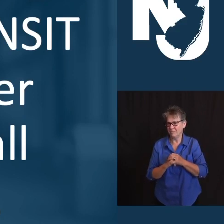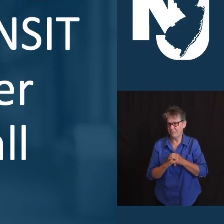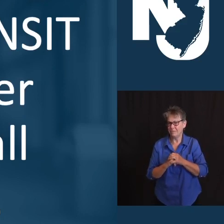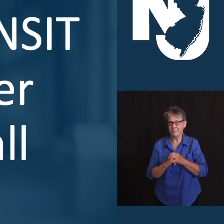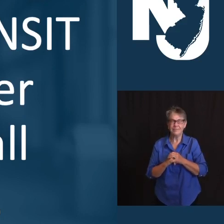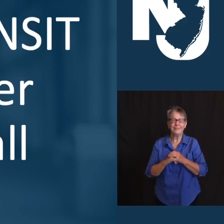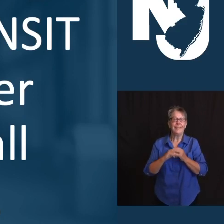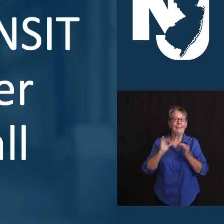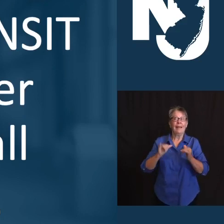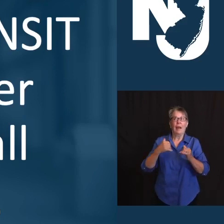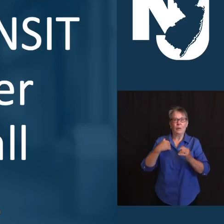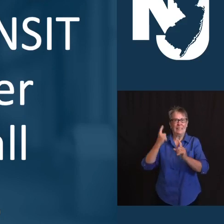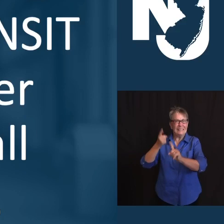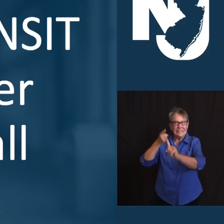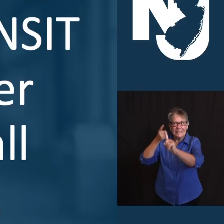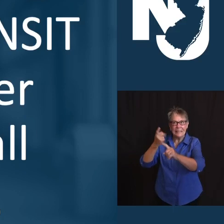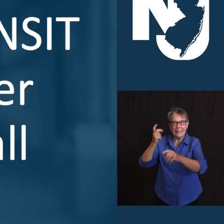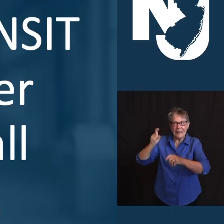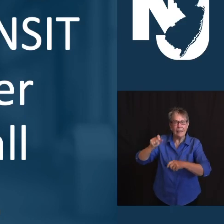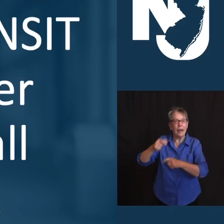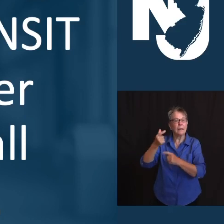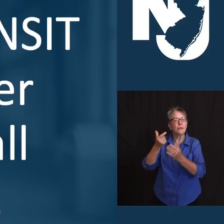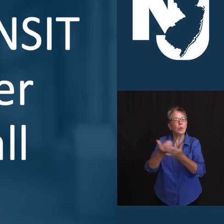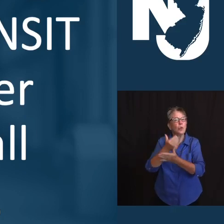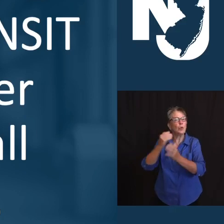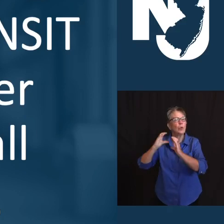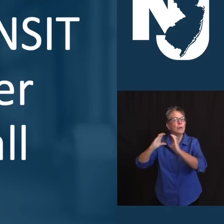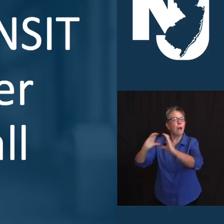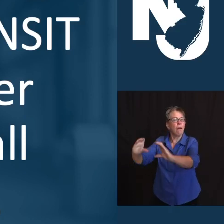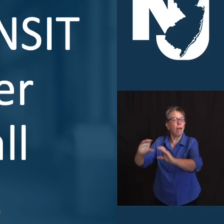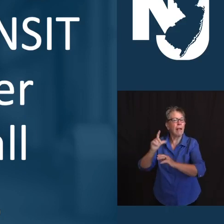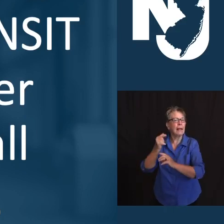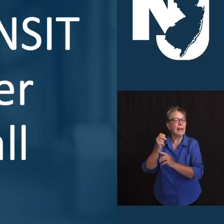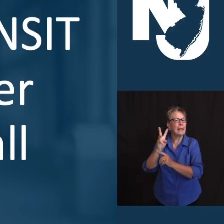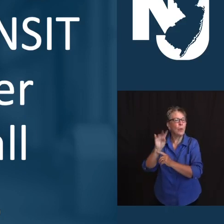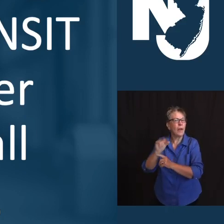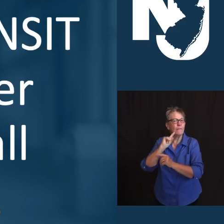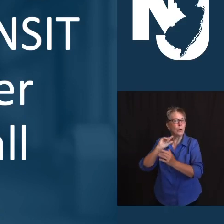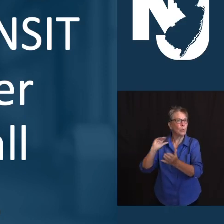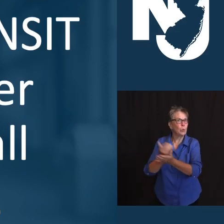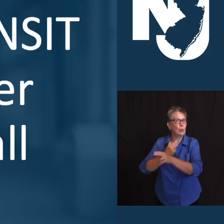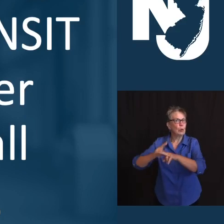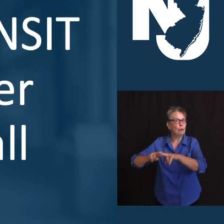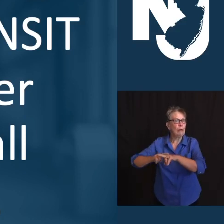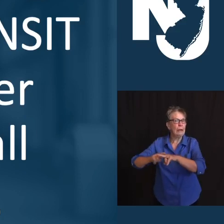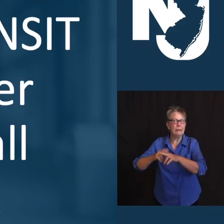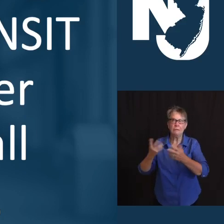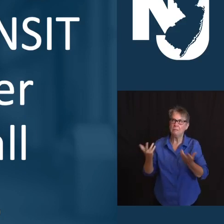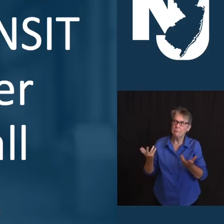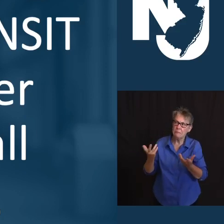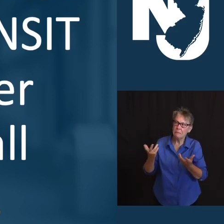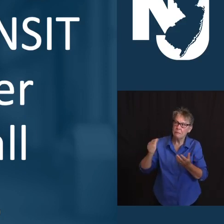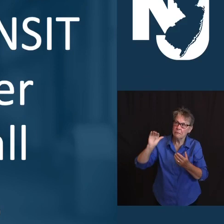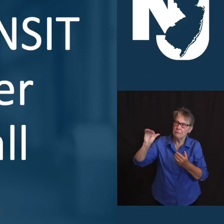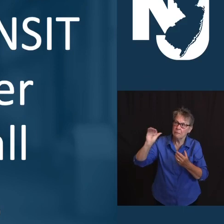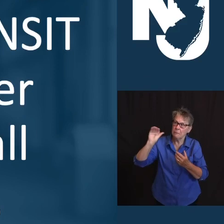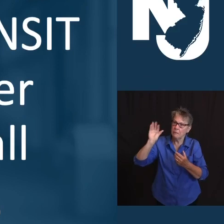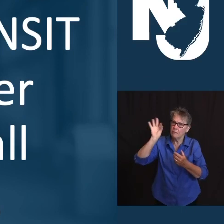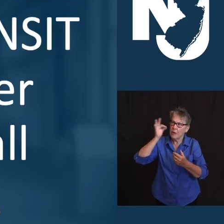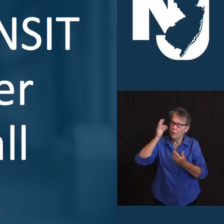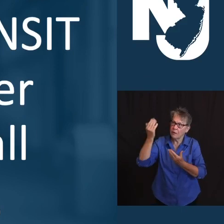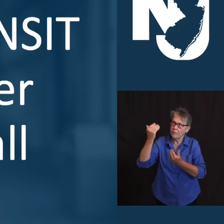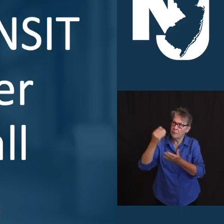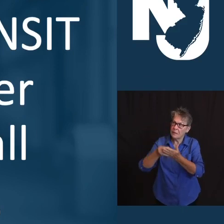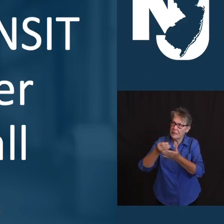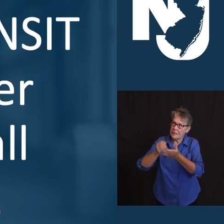step. Would love to see the rest of the project follow. But in the meantime, in anticipation of the fact at rush